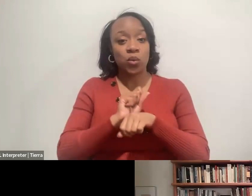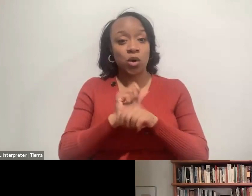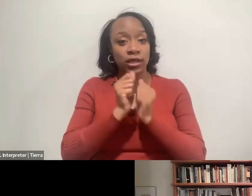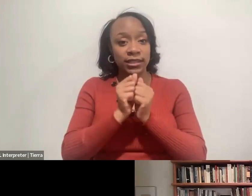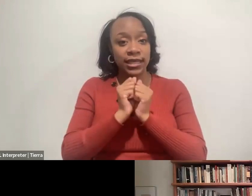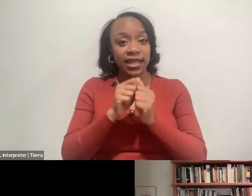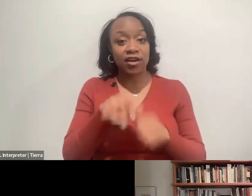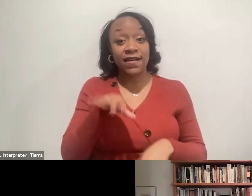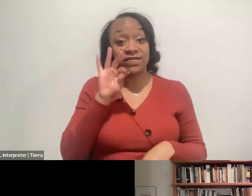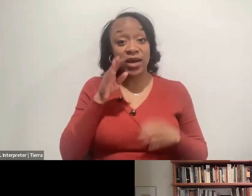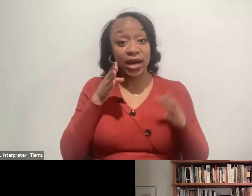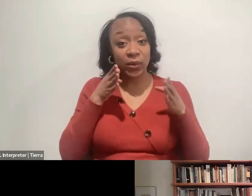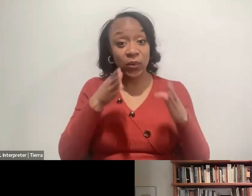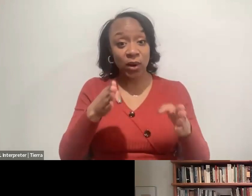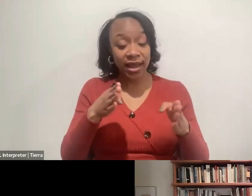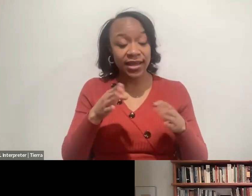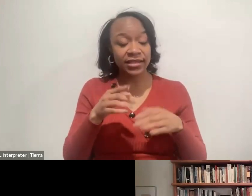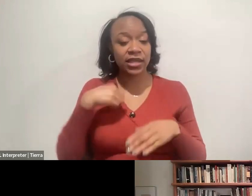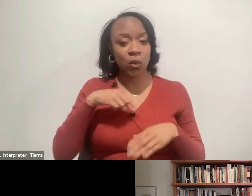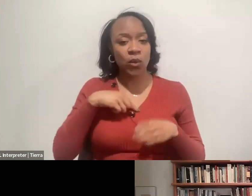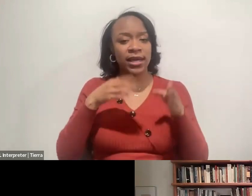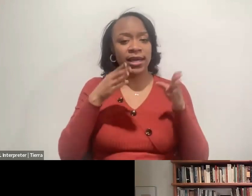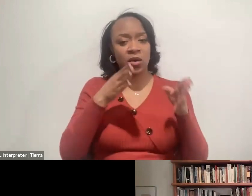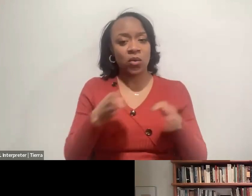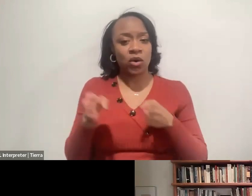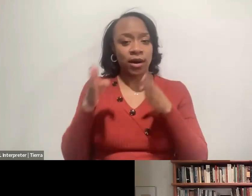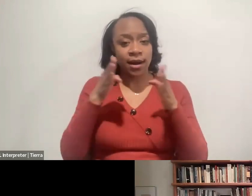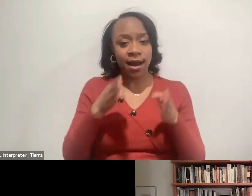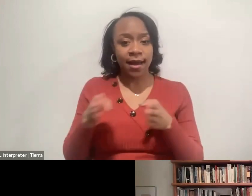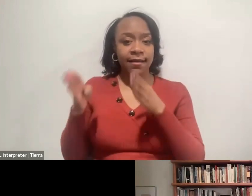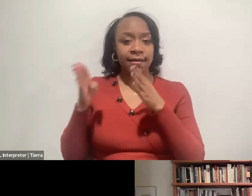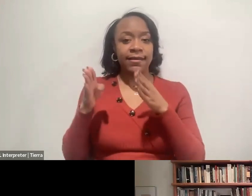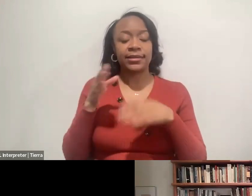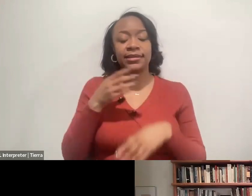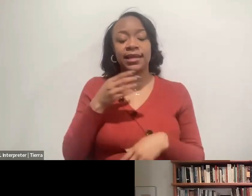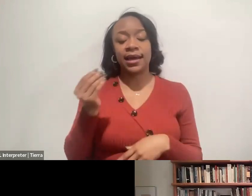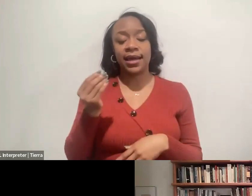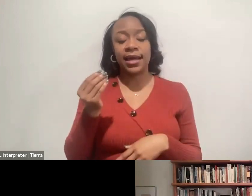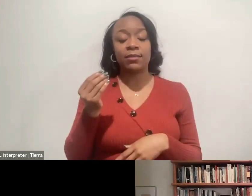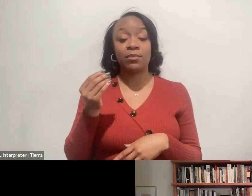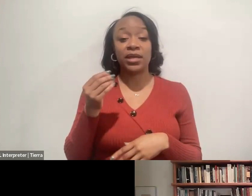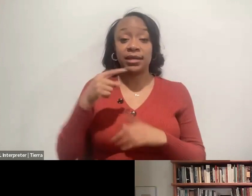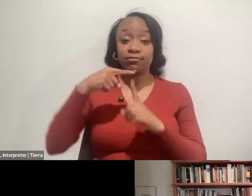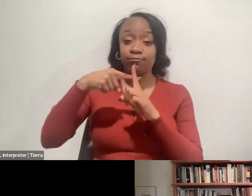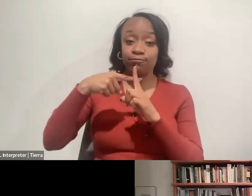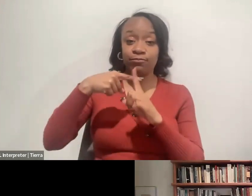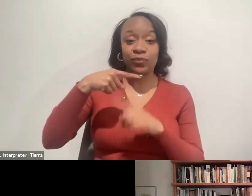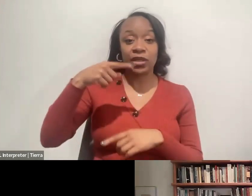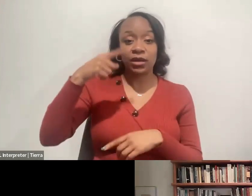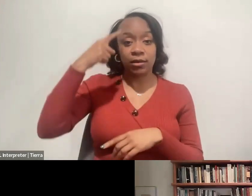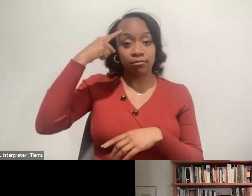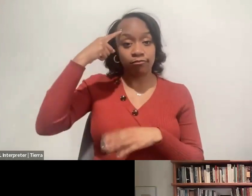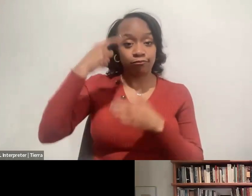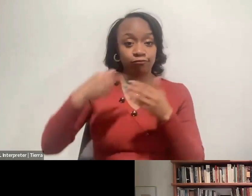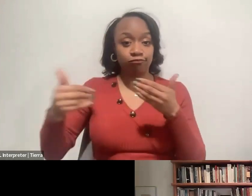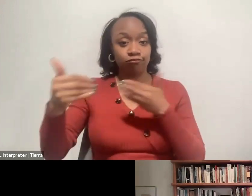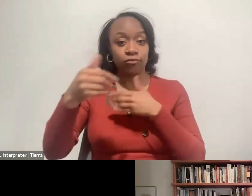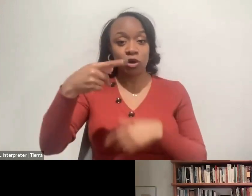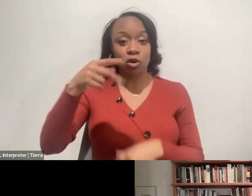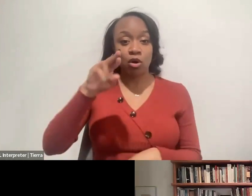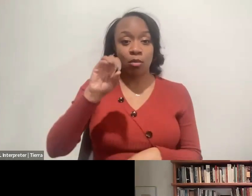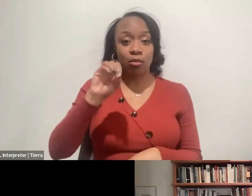find ways to be organizing and be proactive about the future instead of